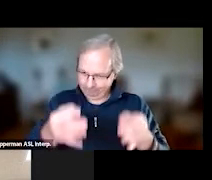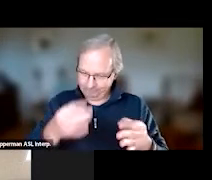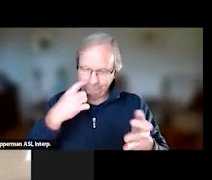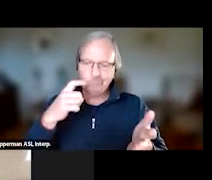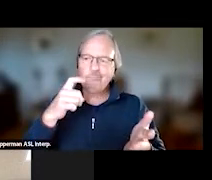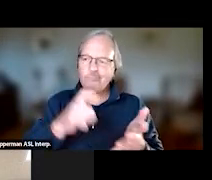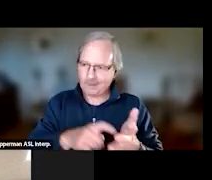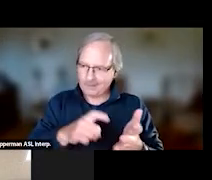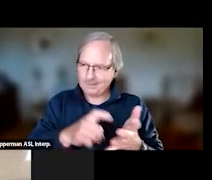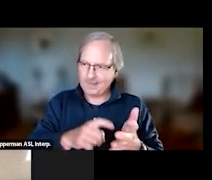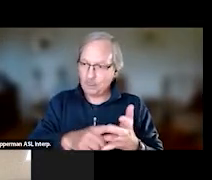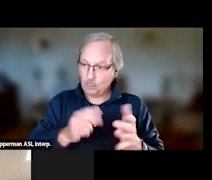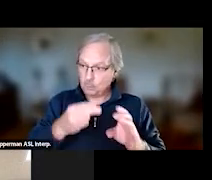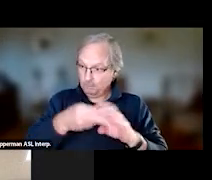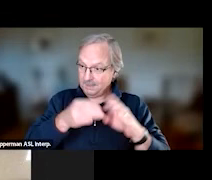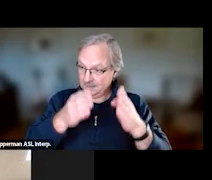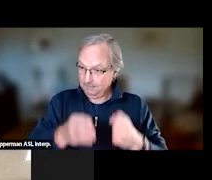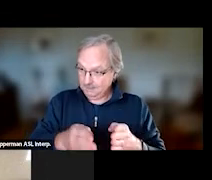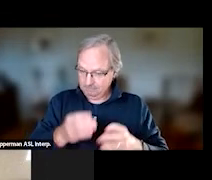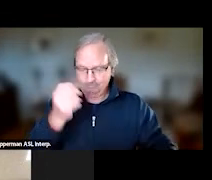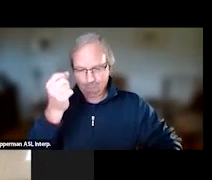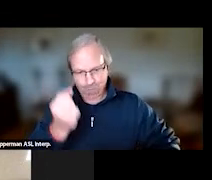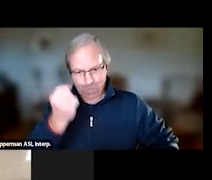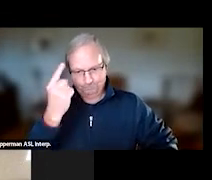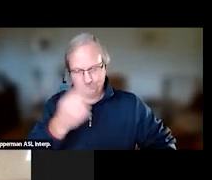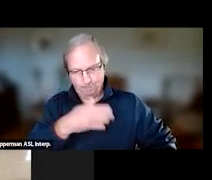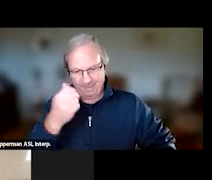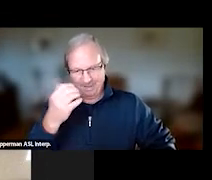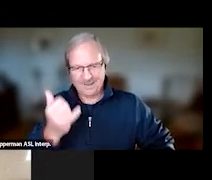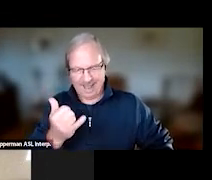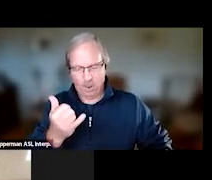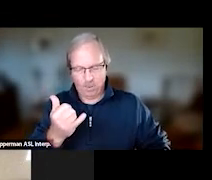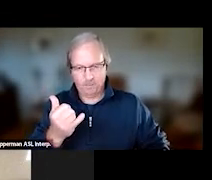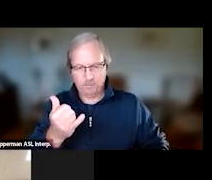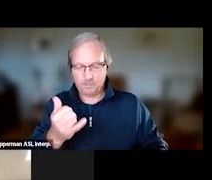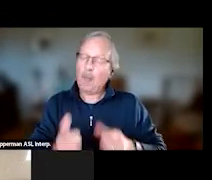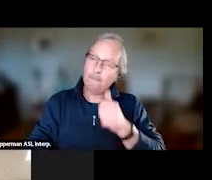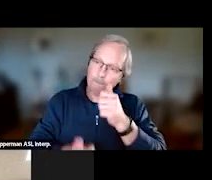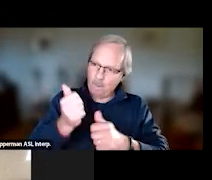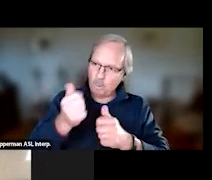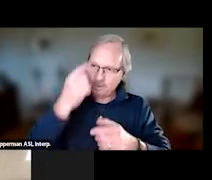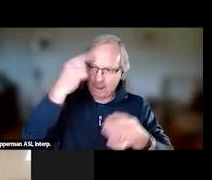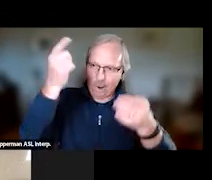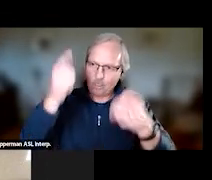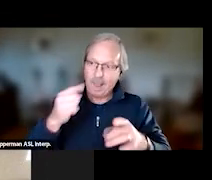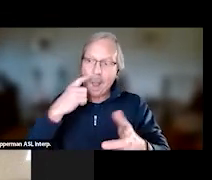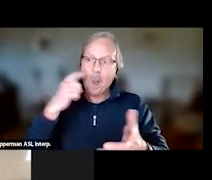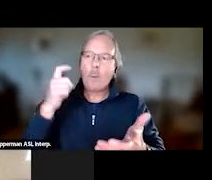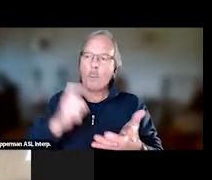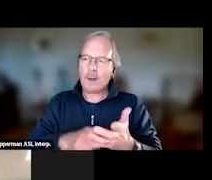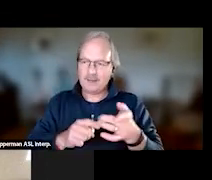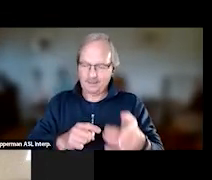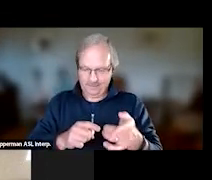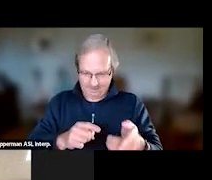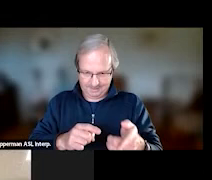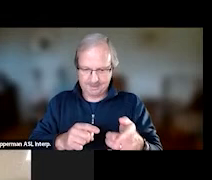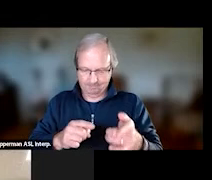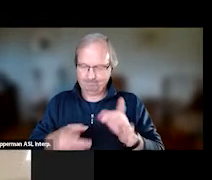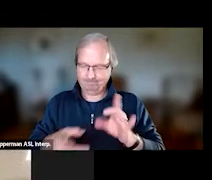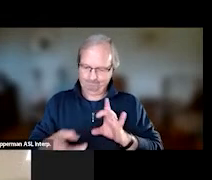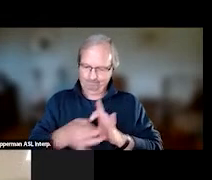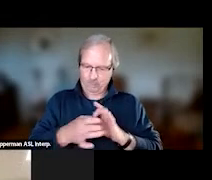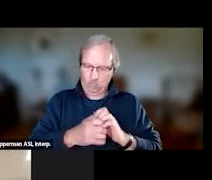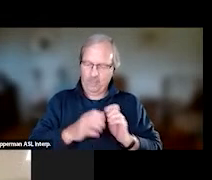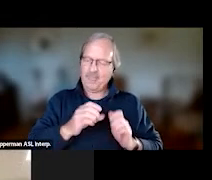but those who participated in our echo, that they, the majority agree and recognize that this is a condition that's protected by the